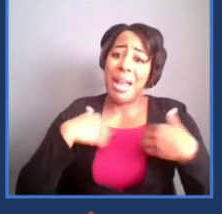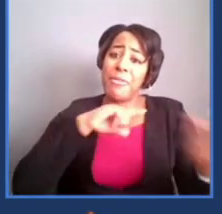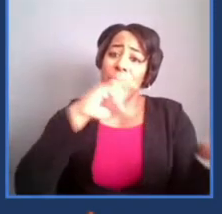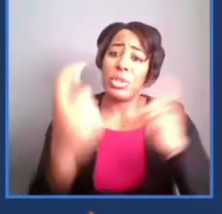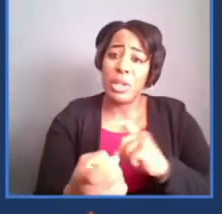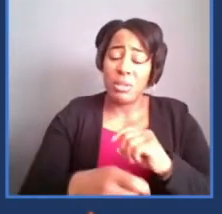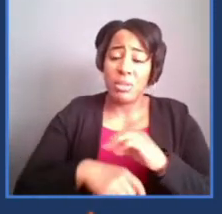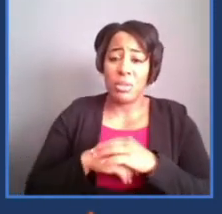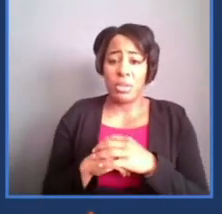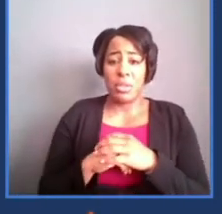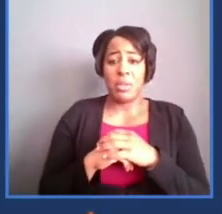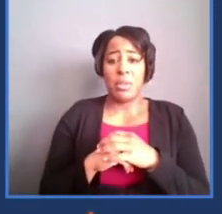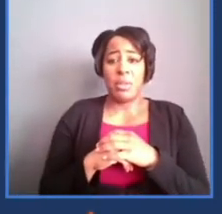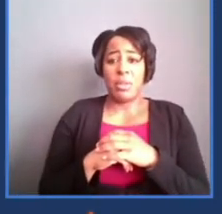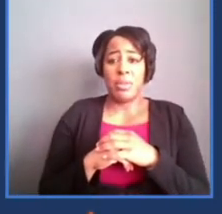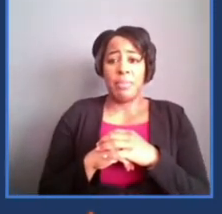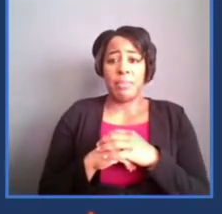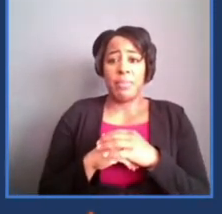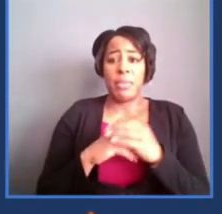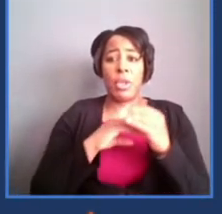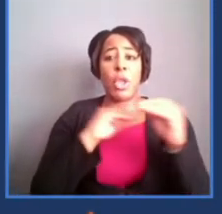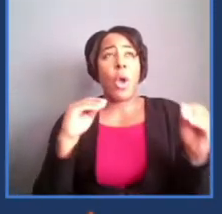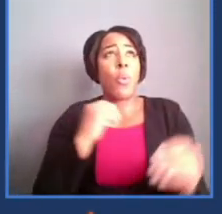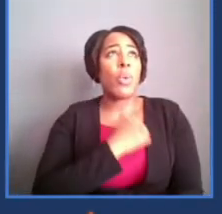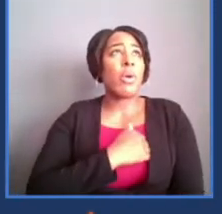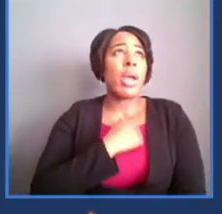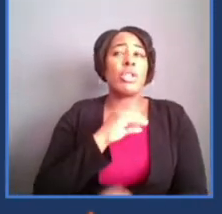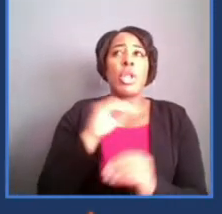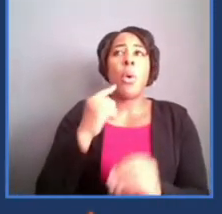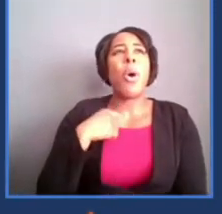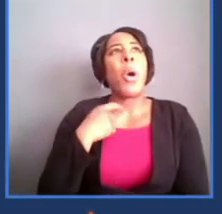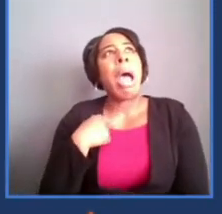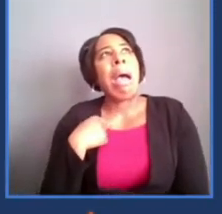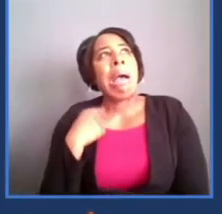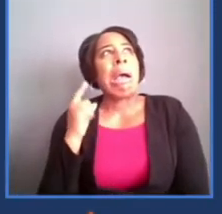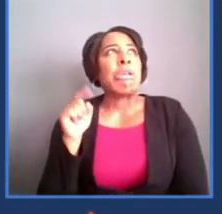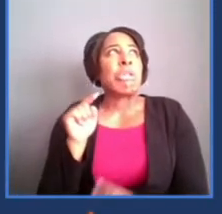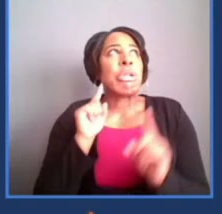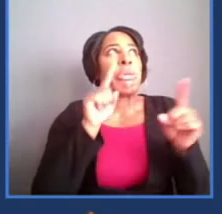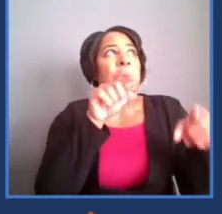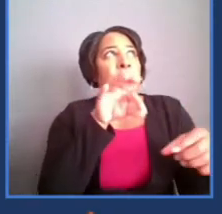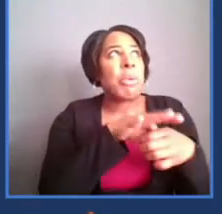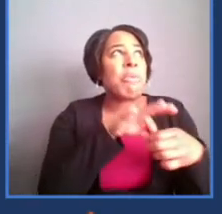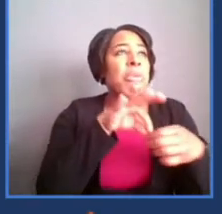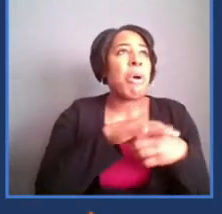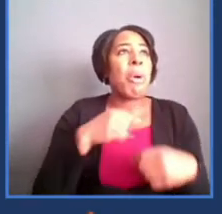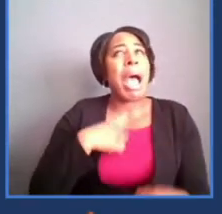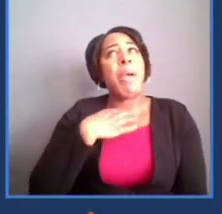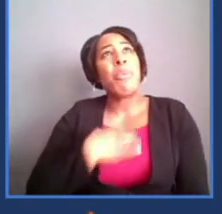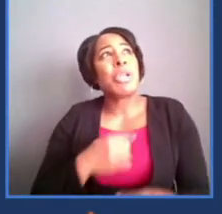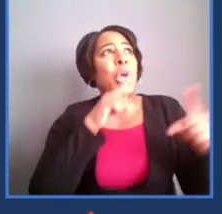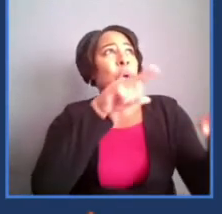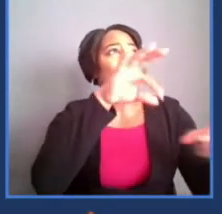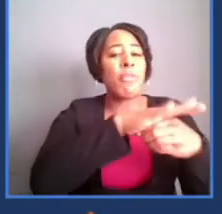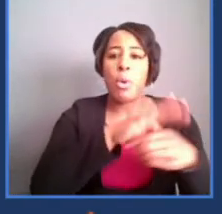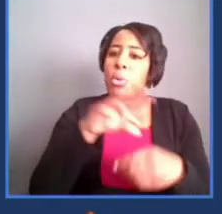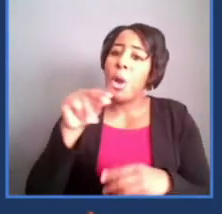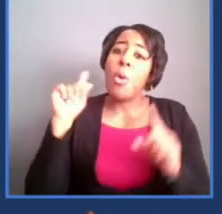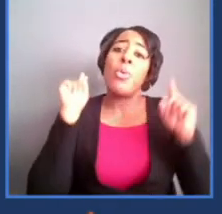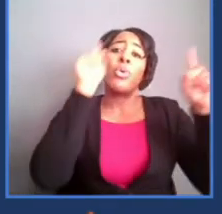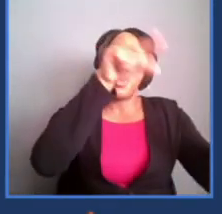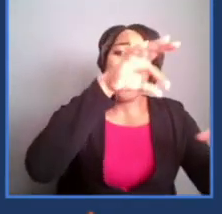No regrets. No regrets. We are on the cusp of a